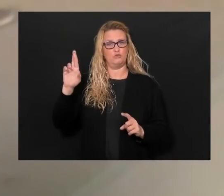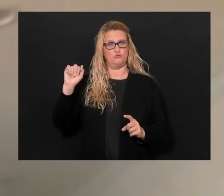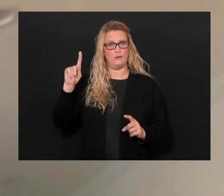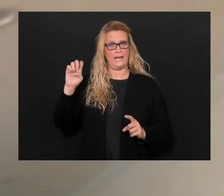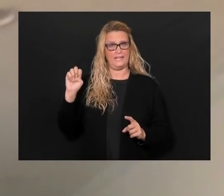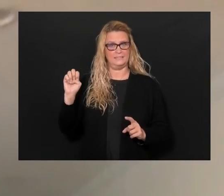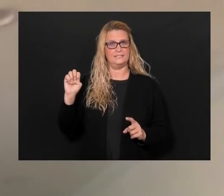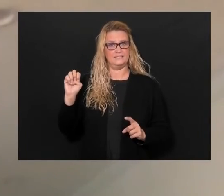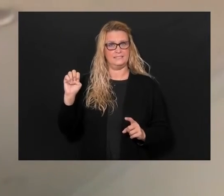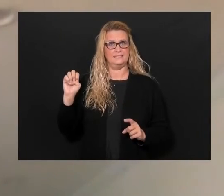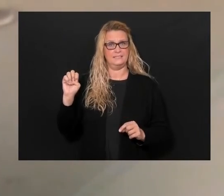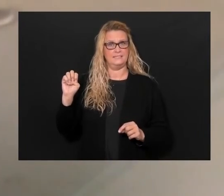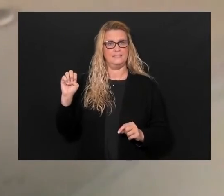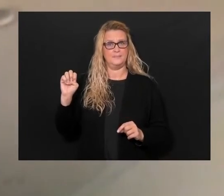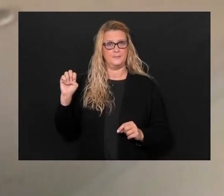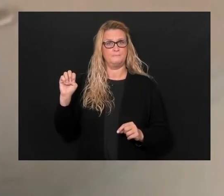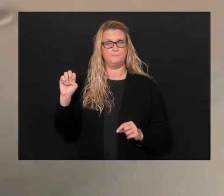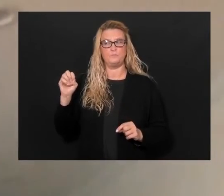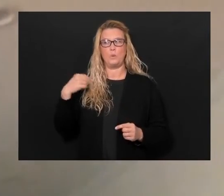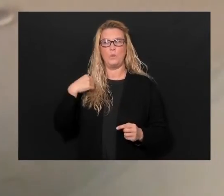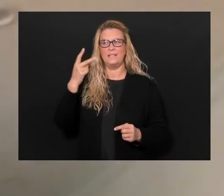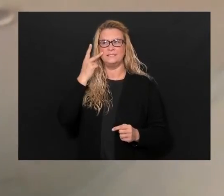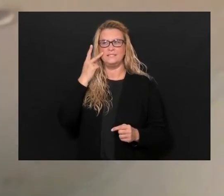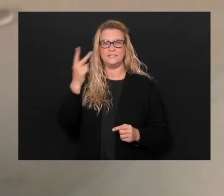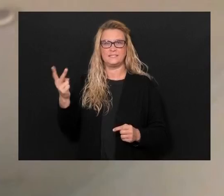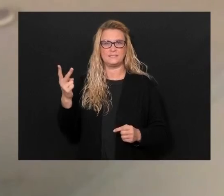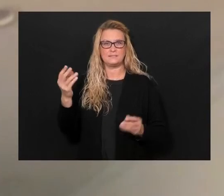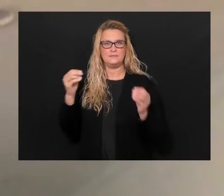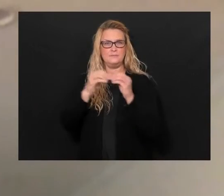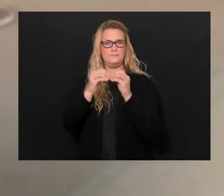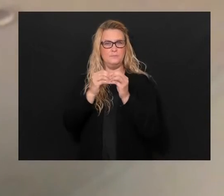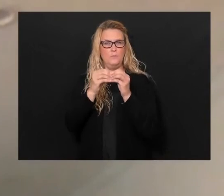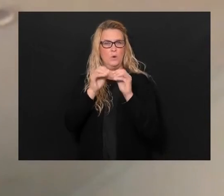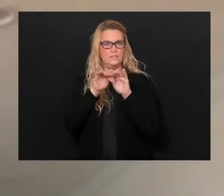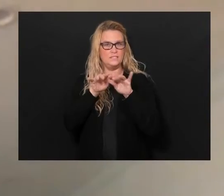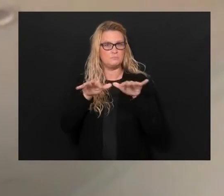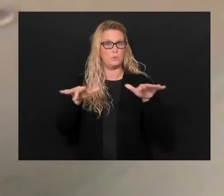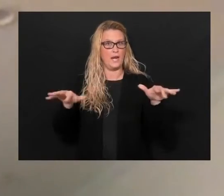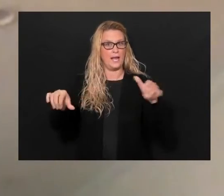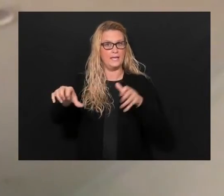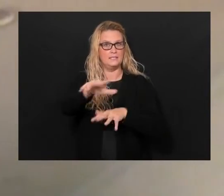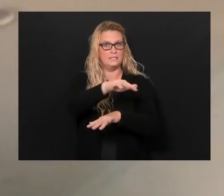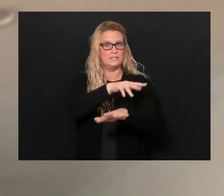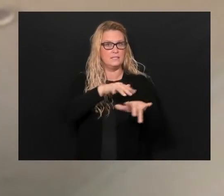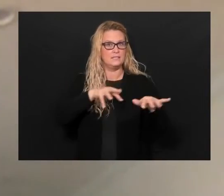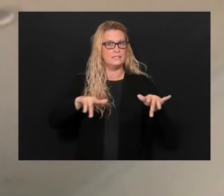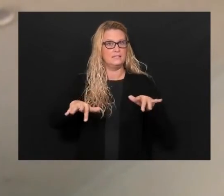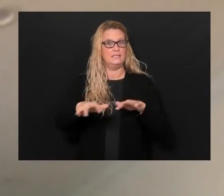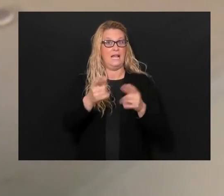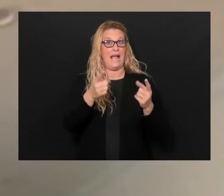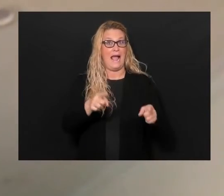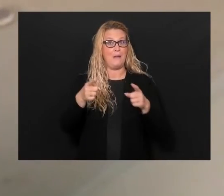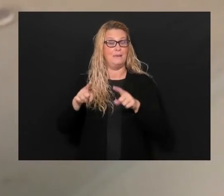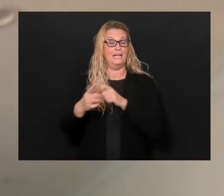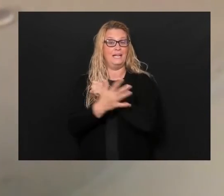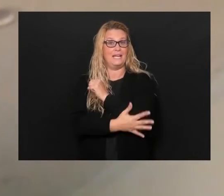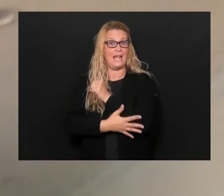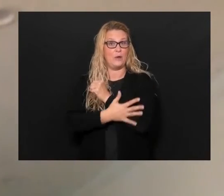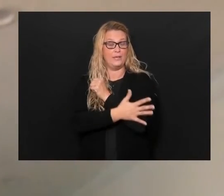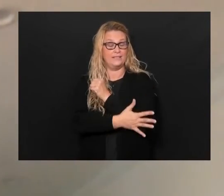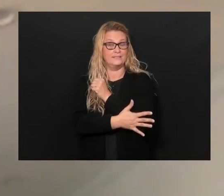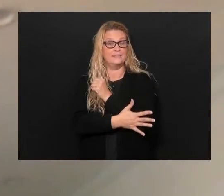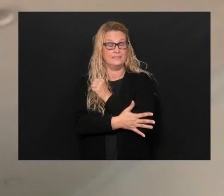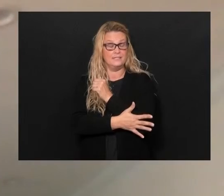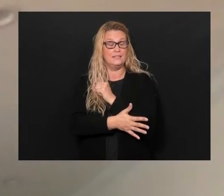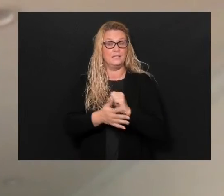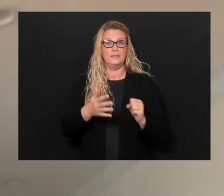as the governor said, we are seeing more spread in counties that is not being offset necessarily by just